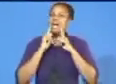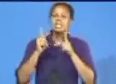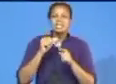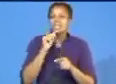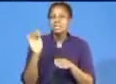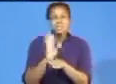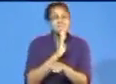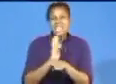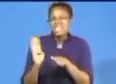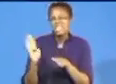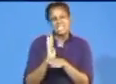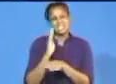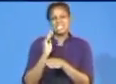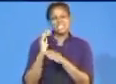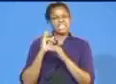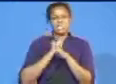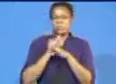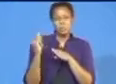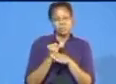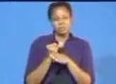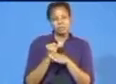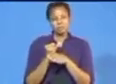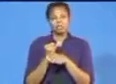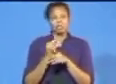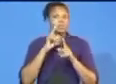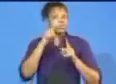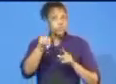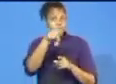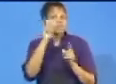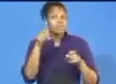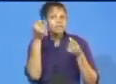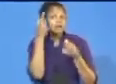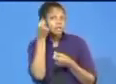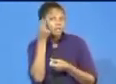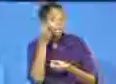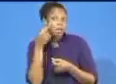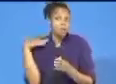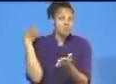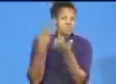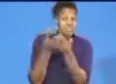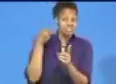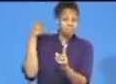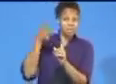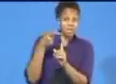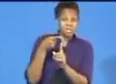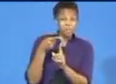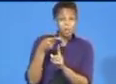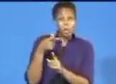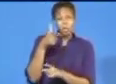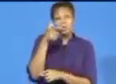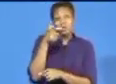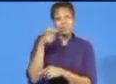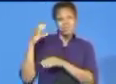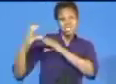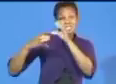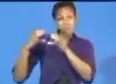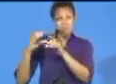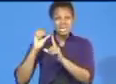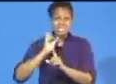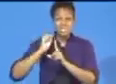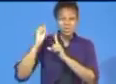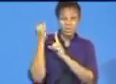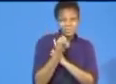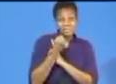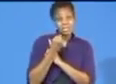business industry. You've got to understand that we have come now to a point in the 21st century where